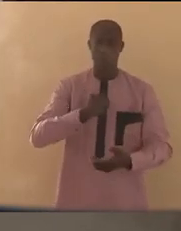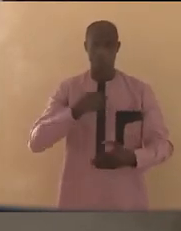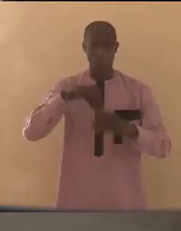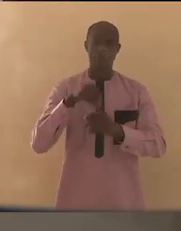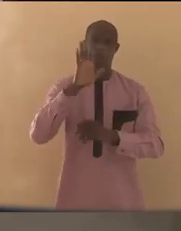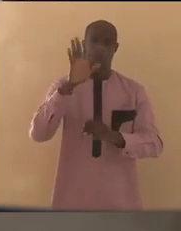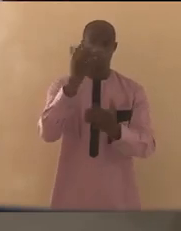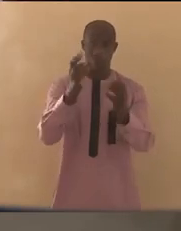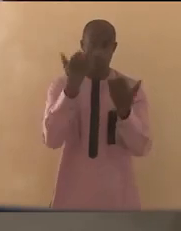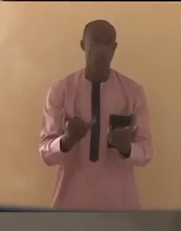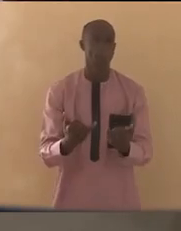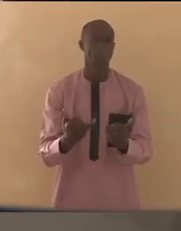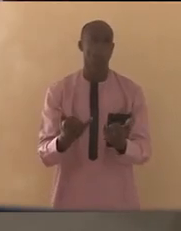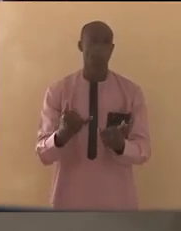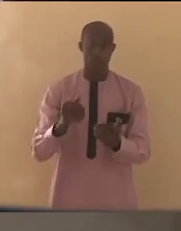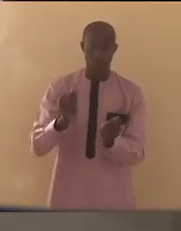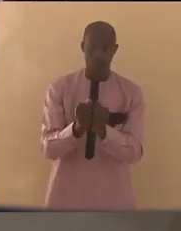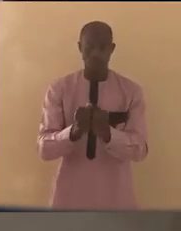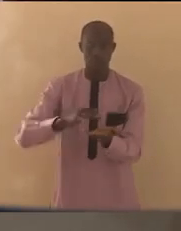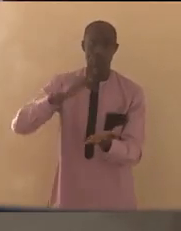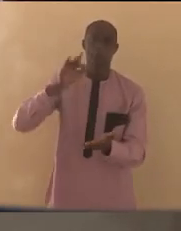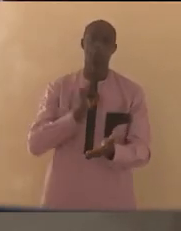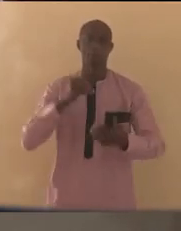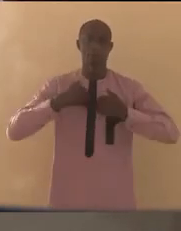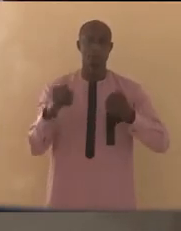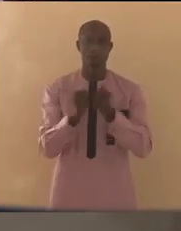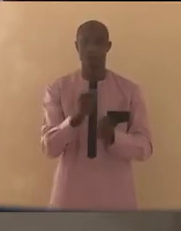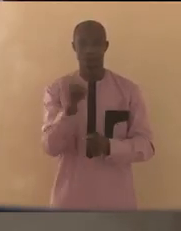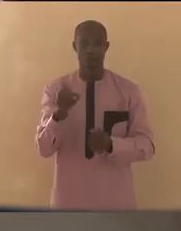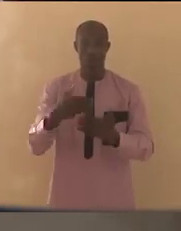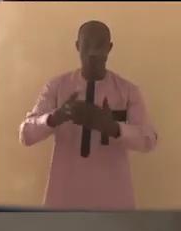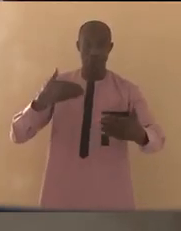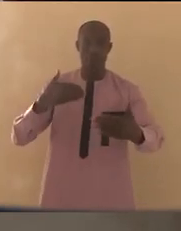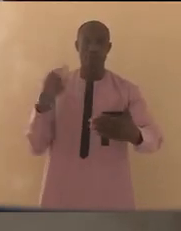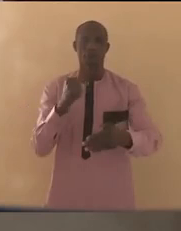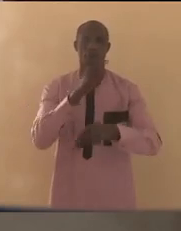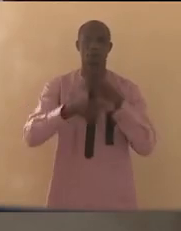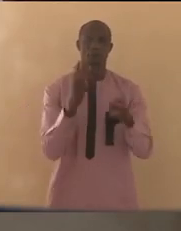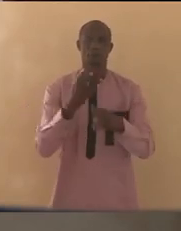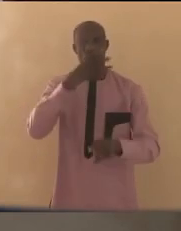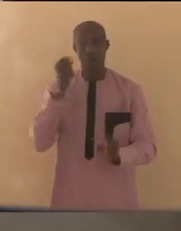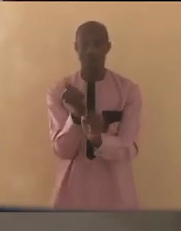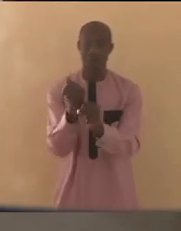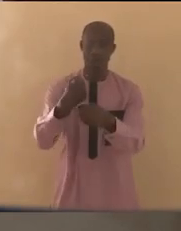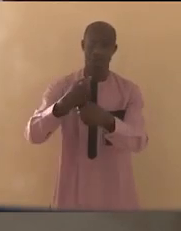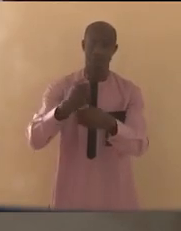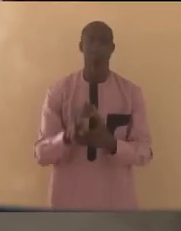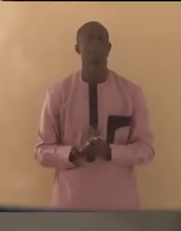glorify me in your own presence with the glory which I had with you before the world was